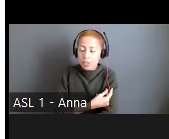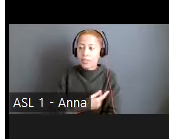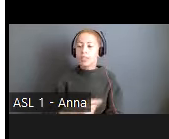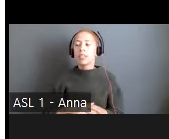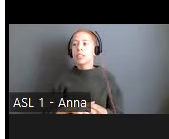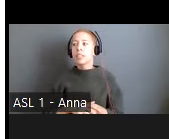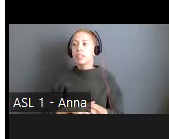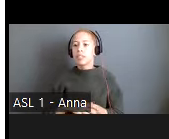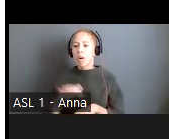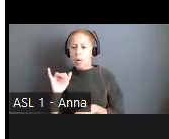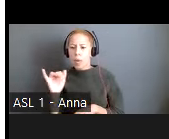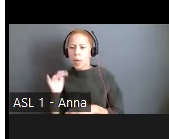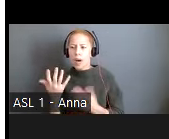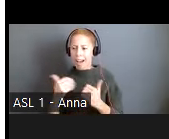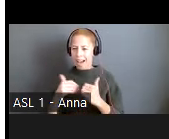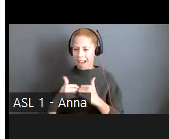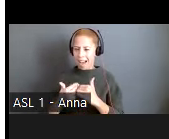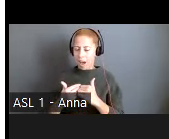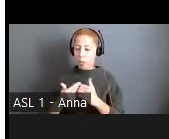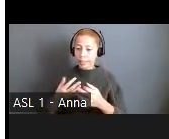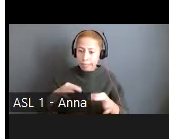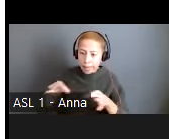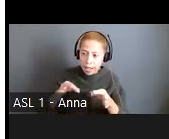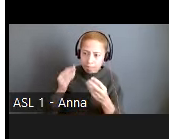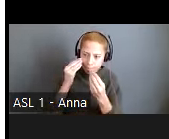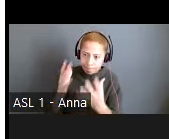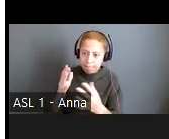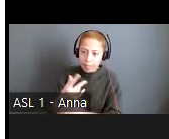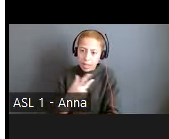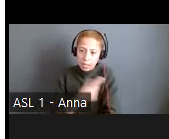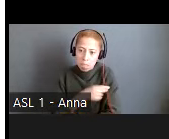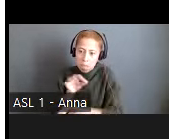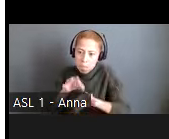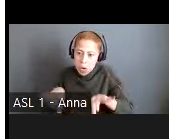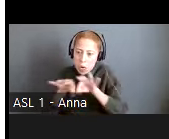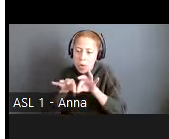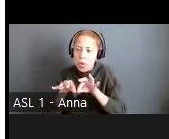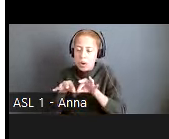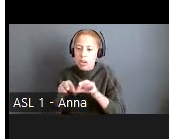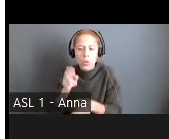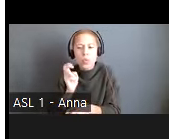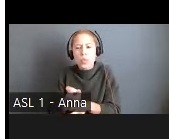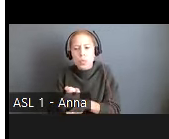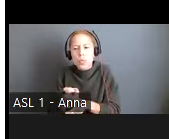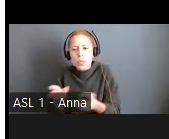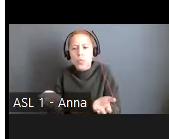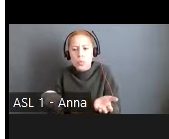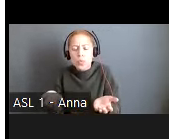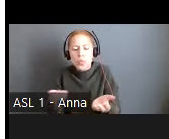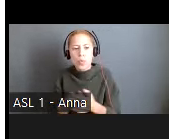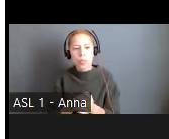understand and explain why those vaccinations are important. It is central to the health and